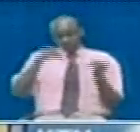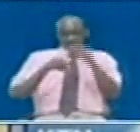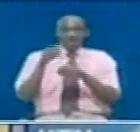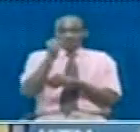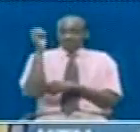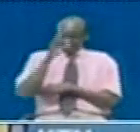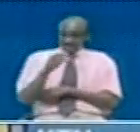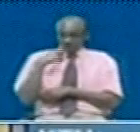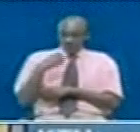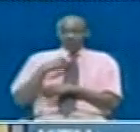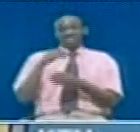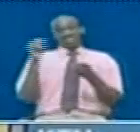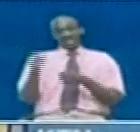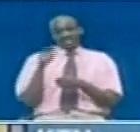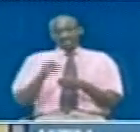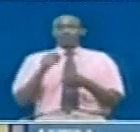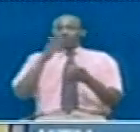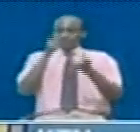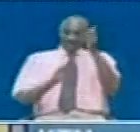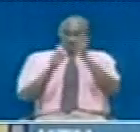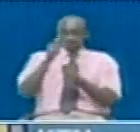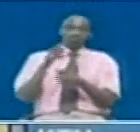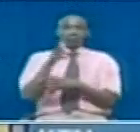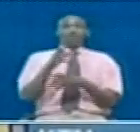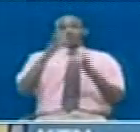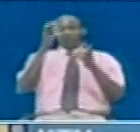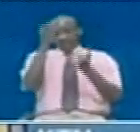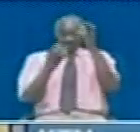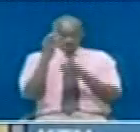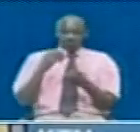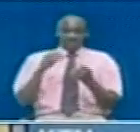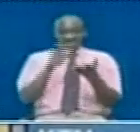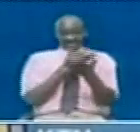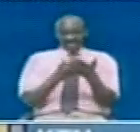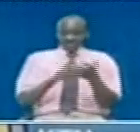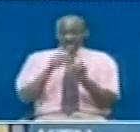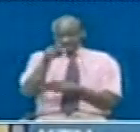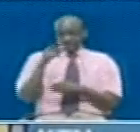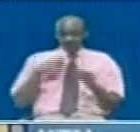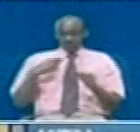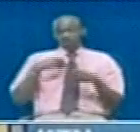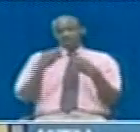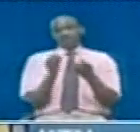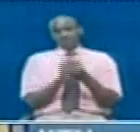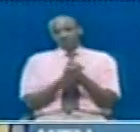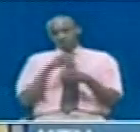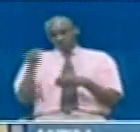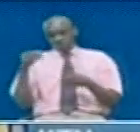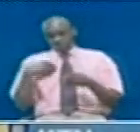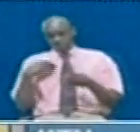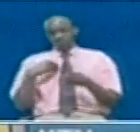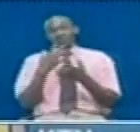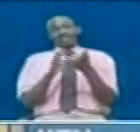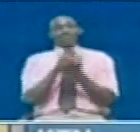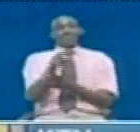5% of their gross salary to the pension scheme, while the employer shall contribute 5% of the respective employee's gross salary to the